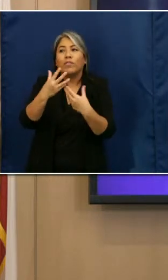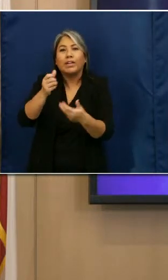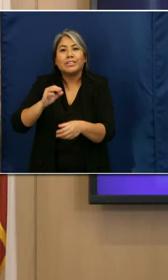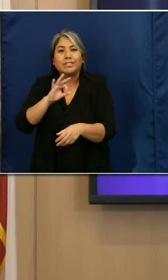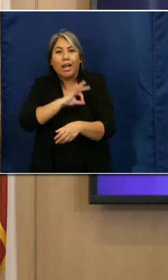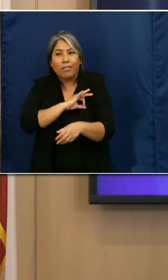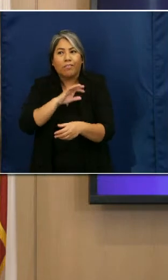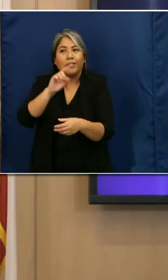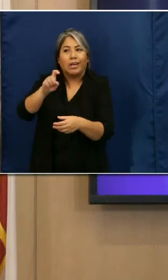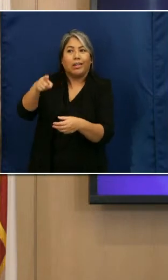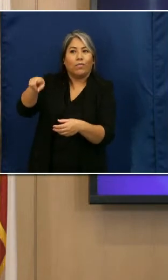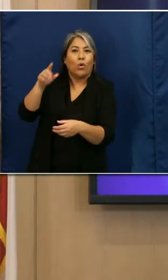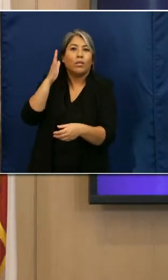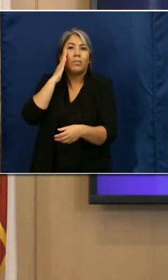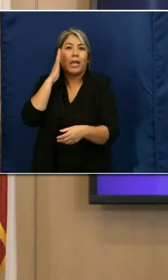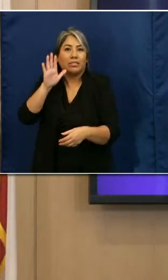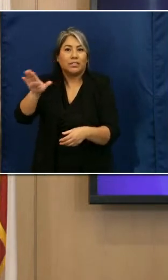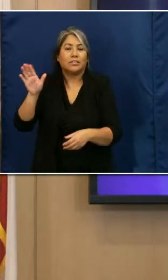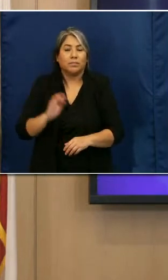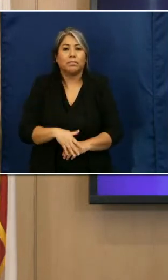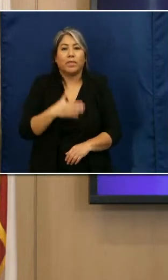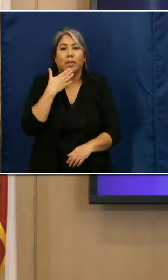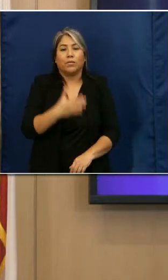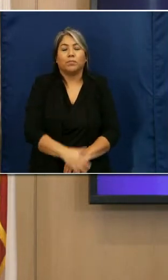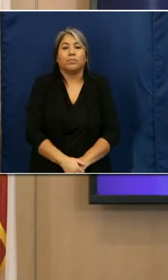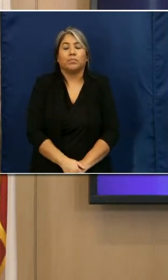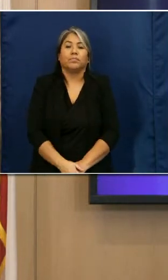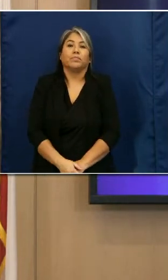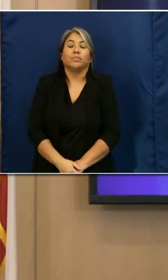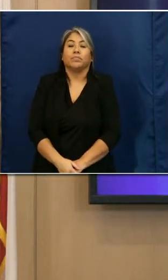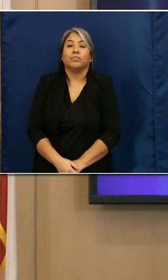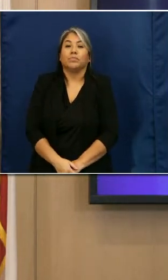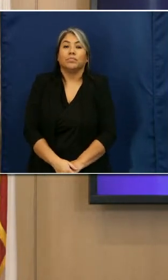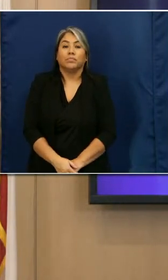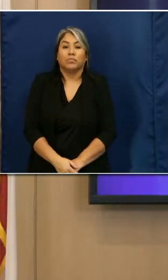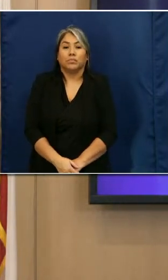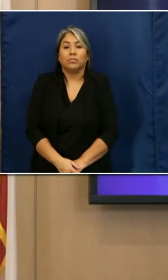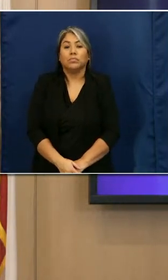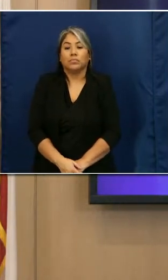those beds. Thank you.